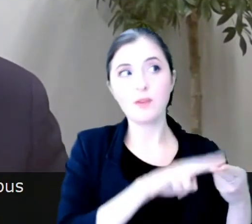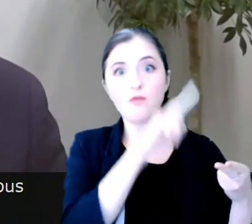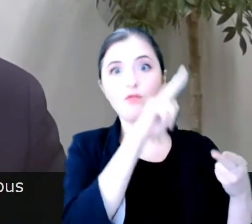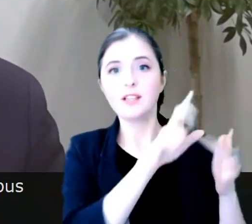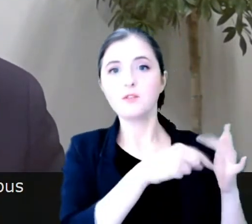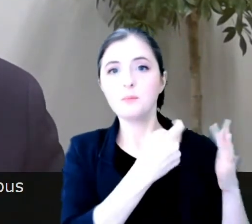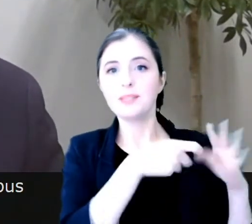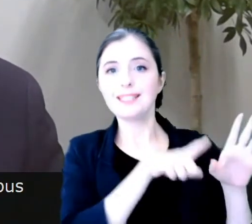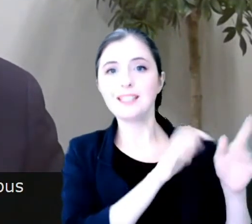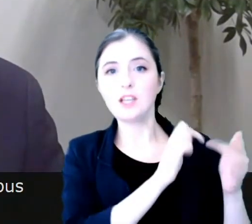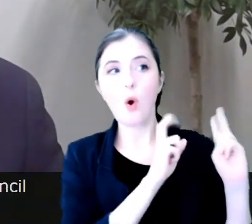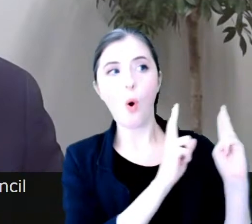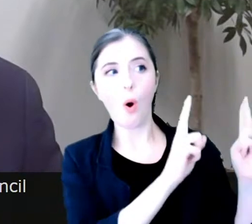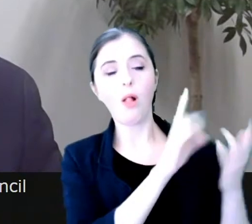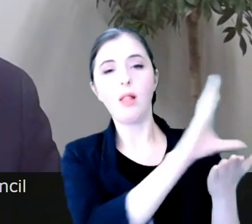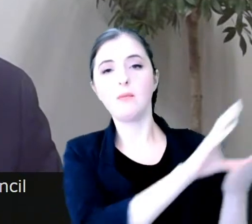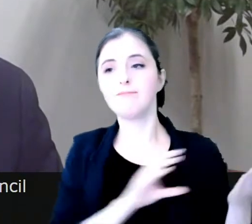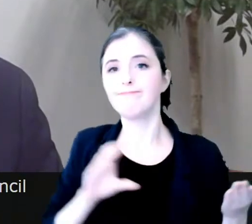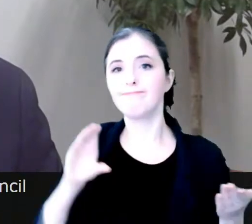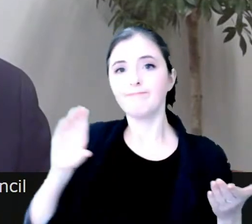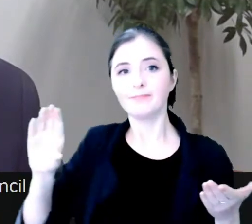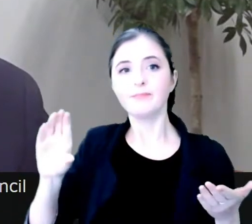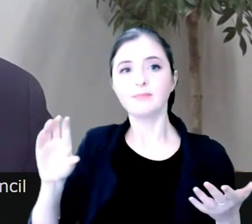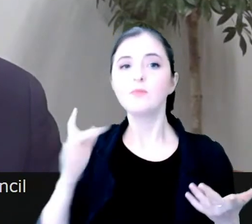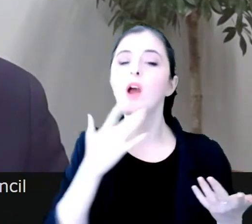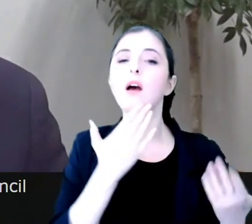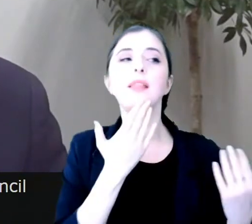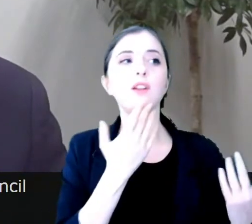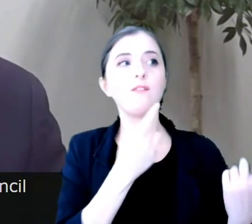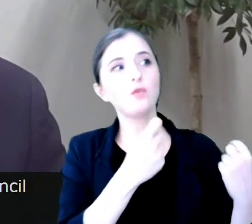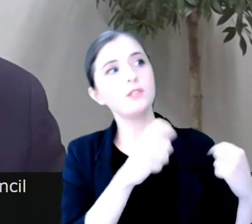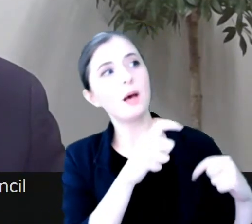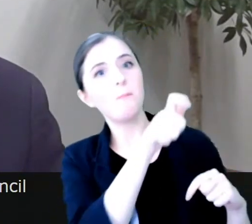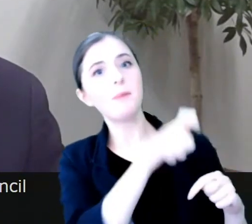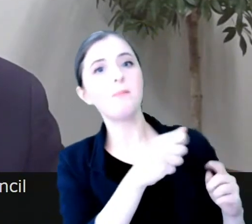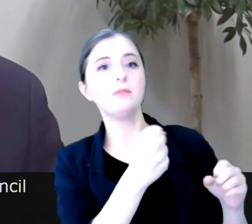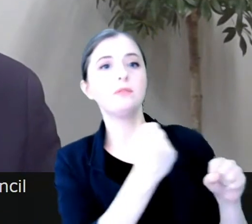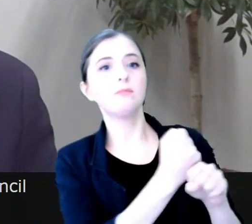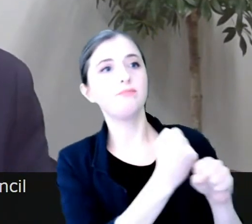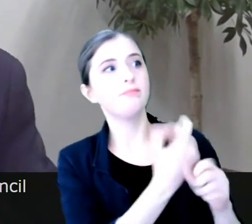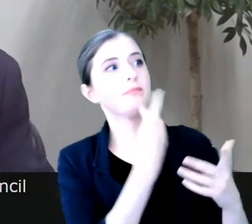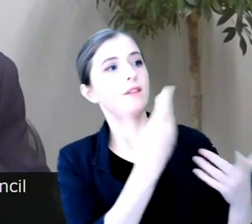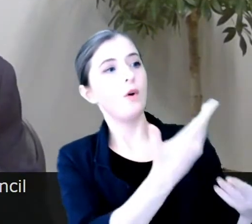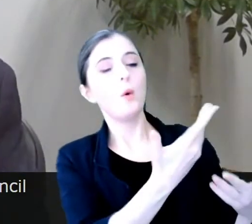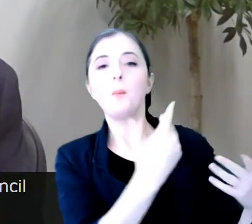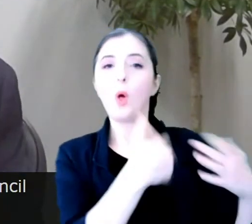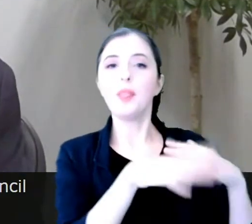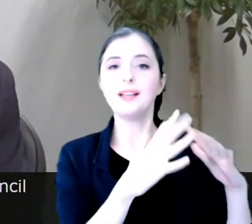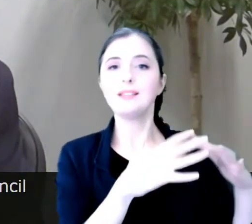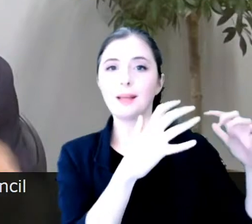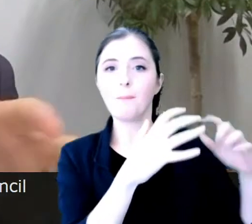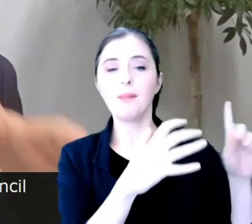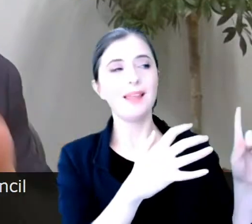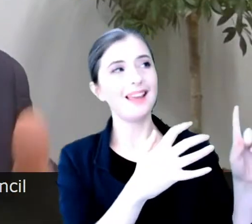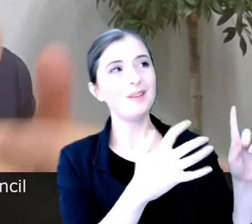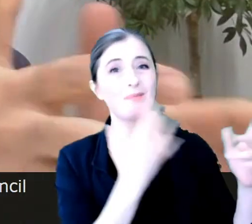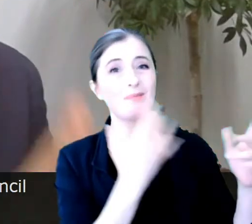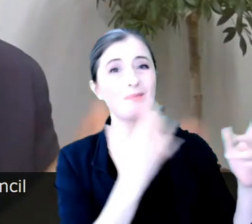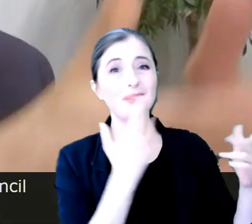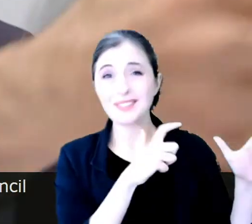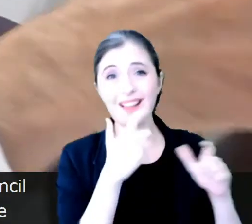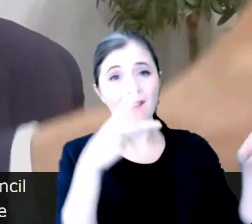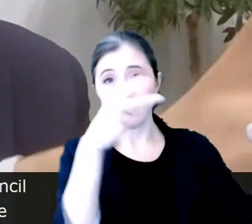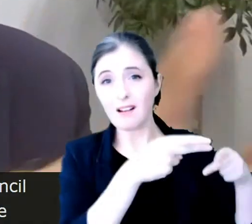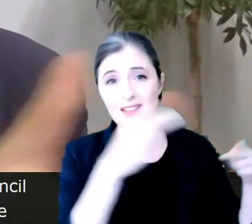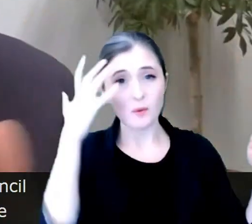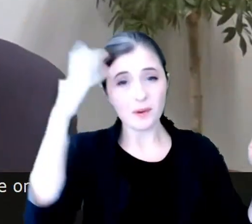from some on this call tonight on the Assembly, and in the face of cuts from government. We've got to encourage young people to have positive,